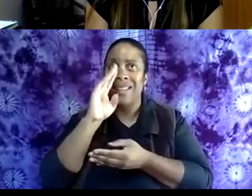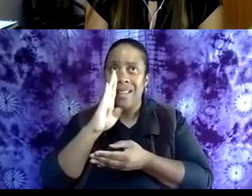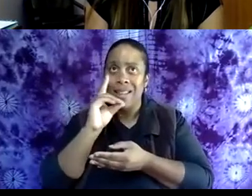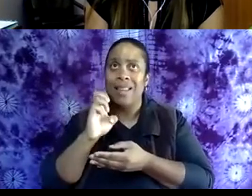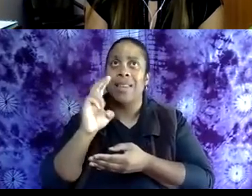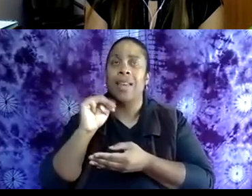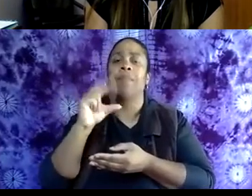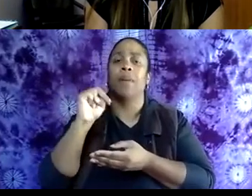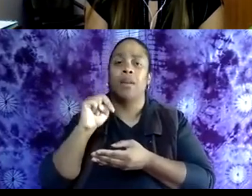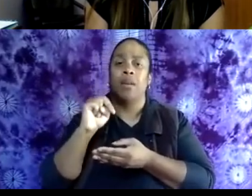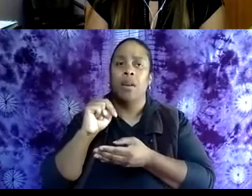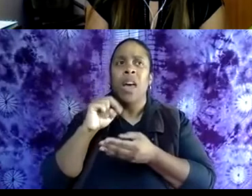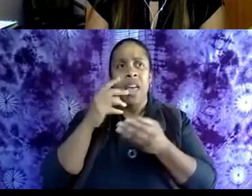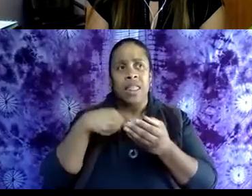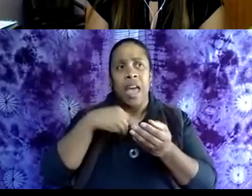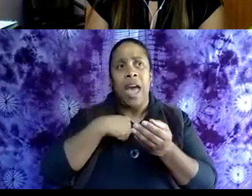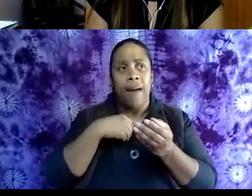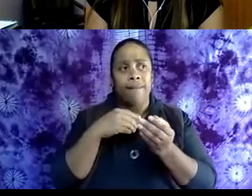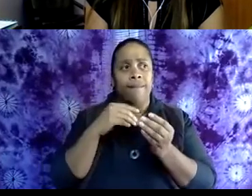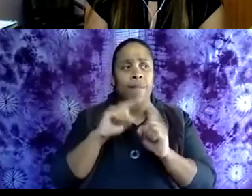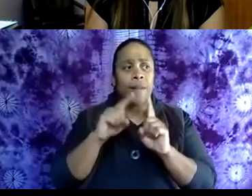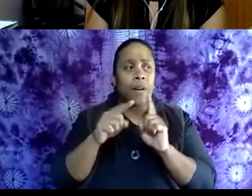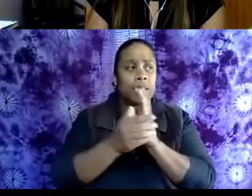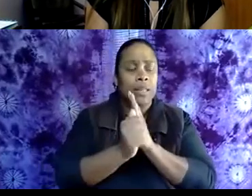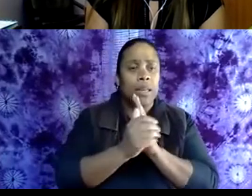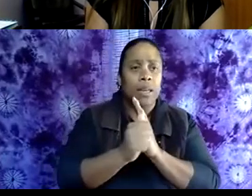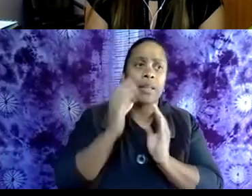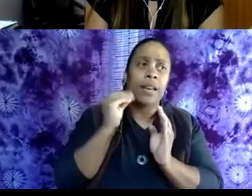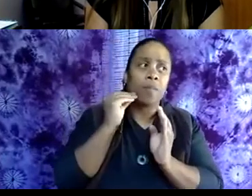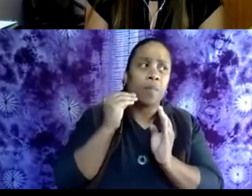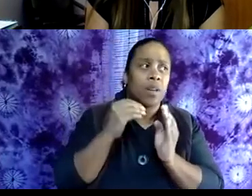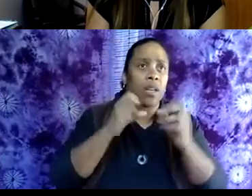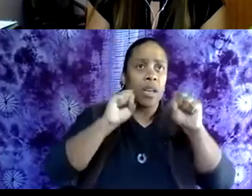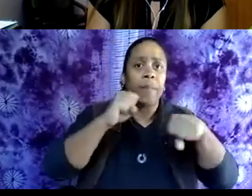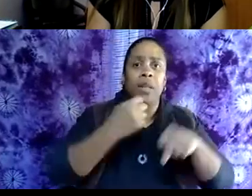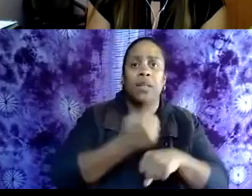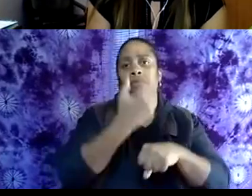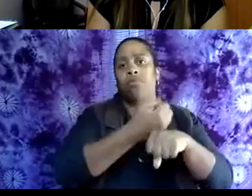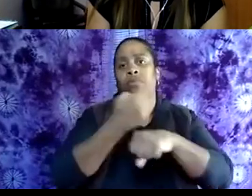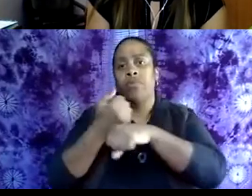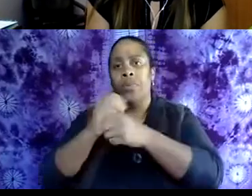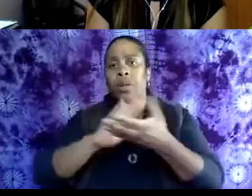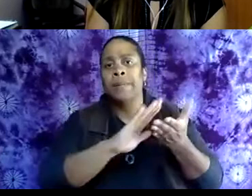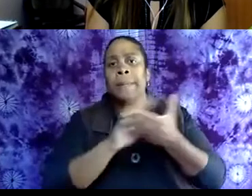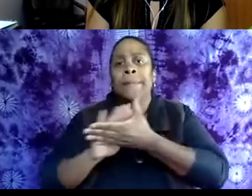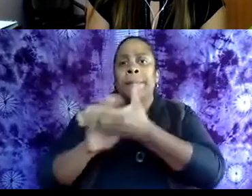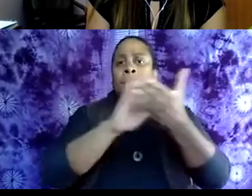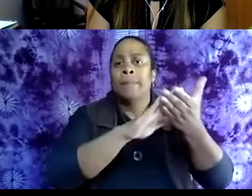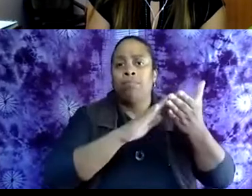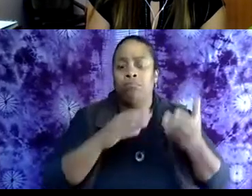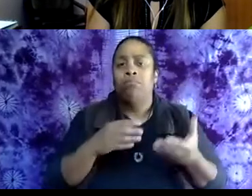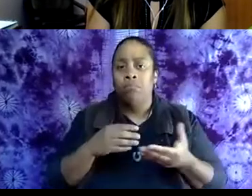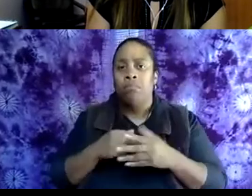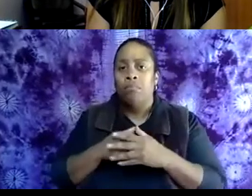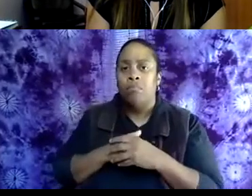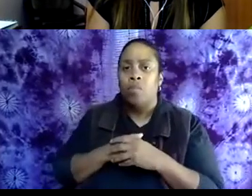with severing that energetic connection and clearing your space, and all the different ways in which this